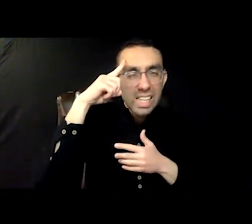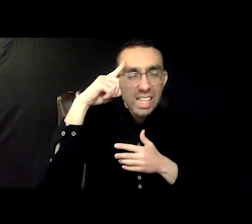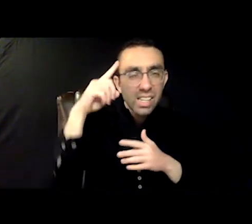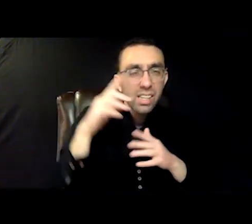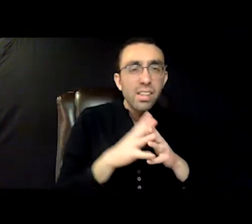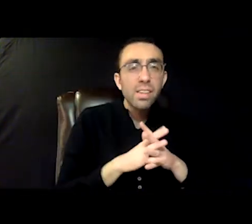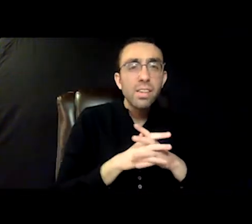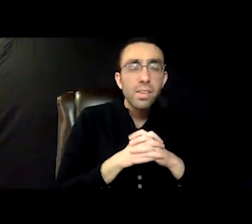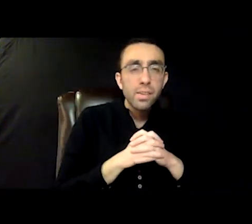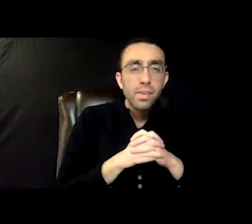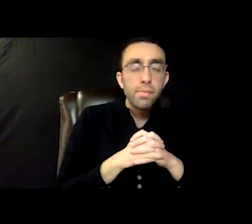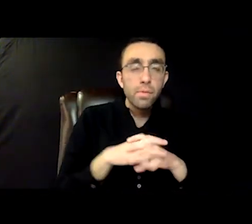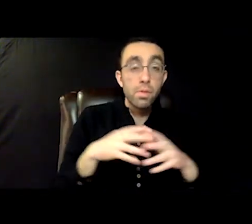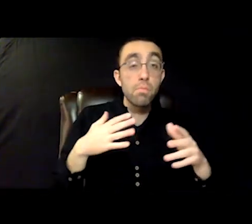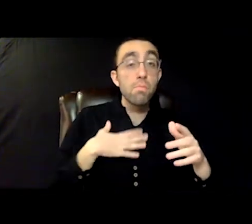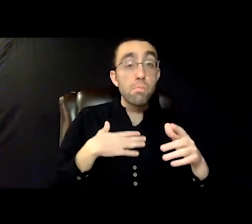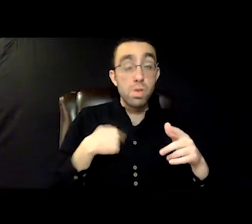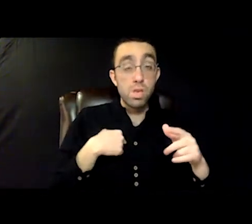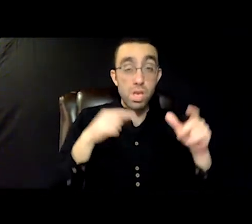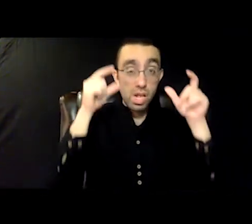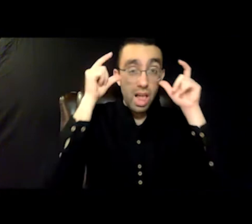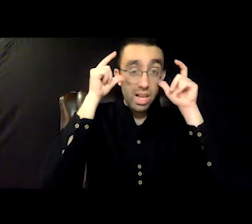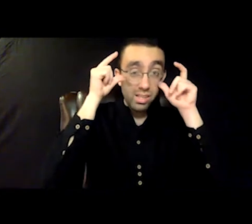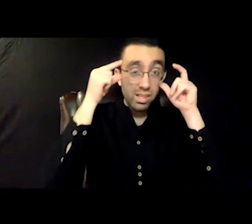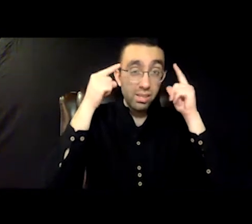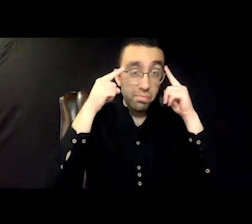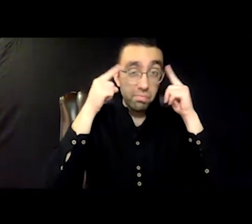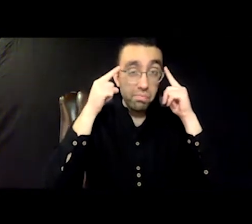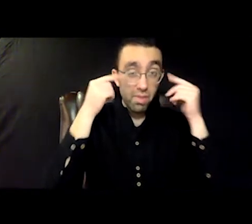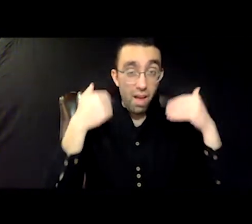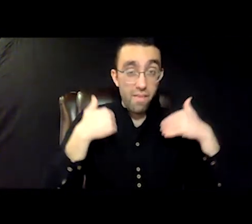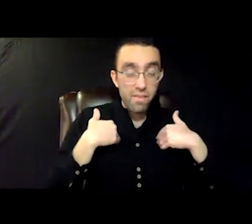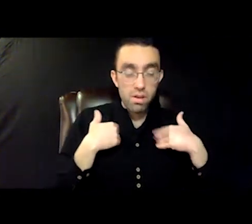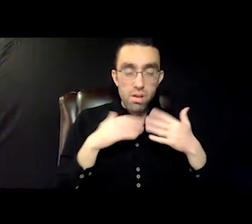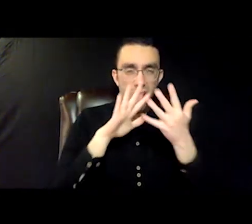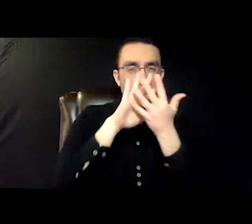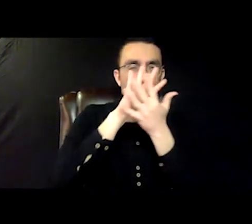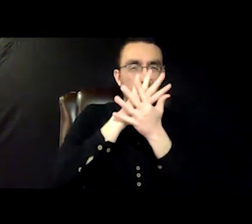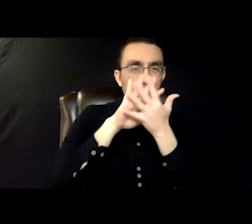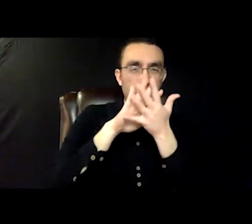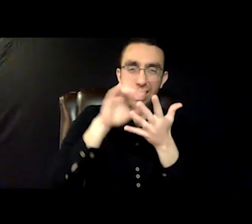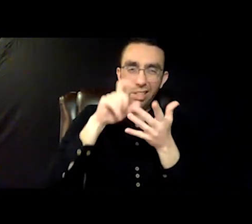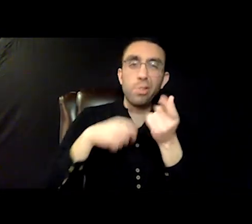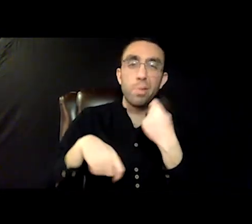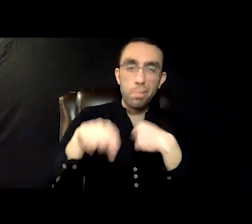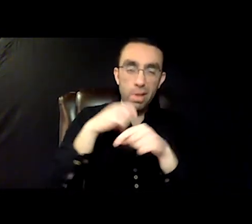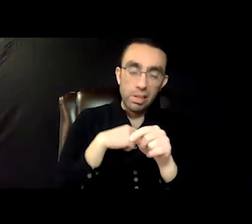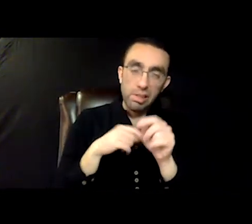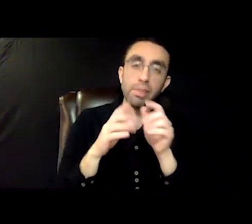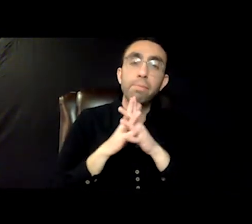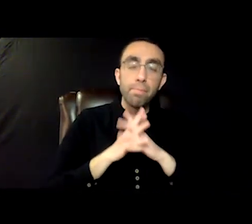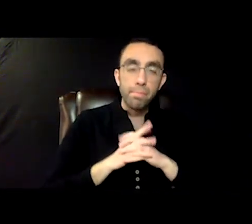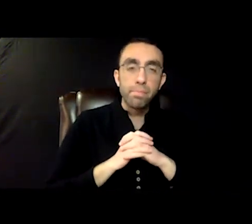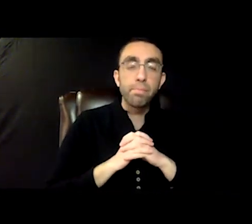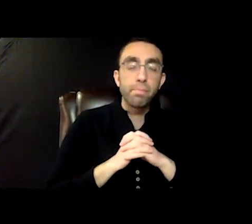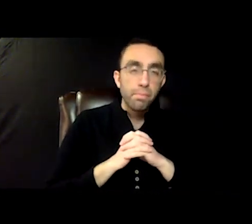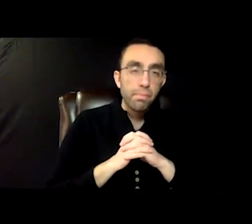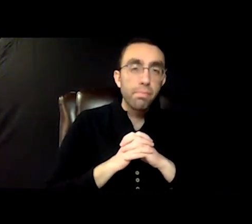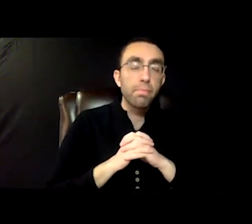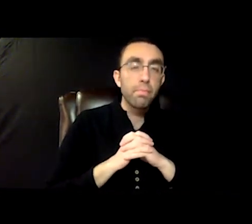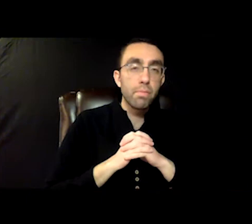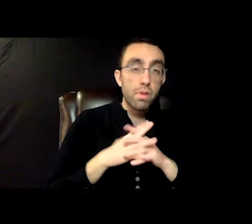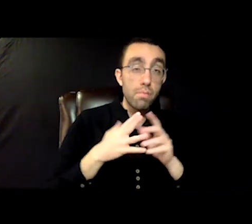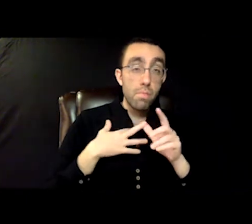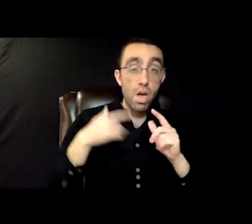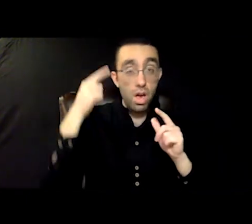I am wearing glasses that really need the lenses replaced. They're kind of blurry. And I have